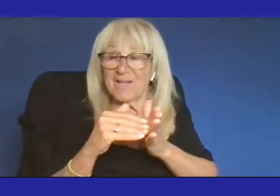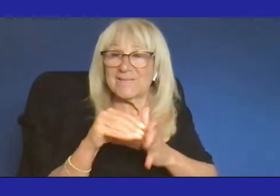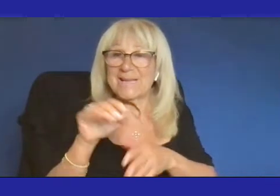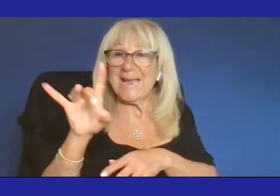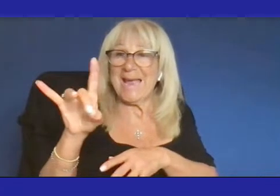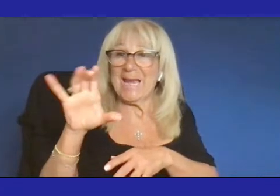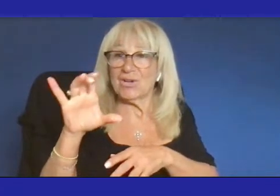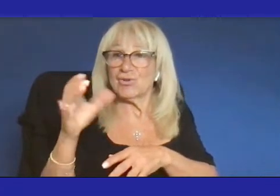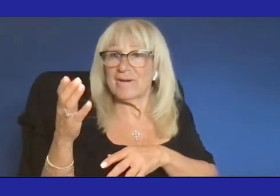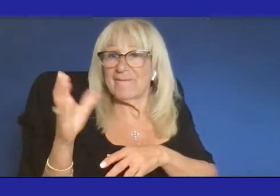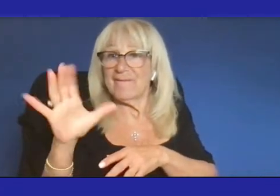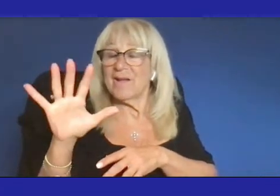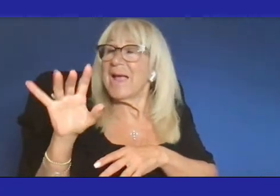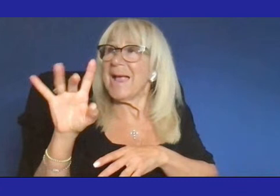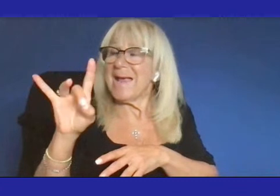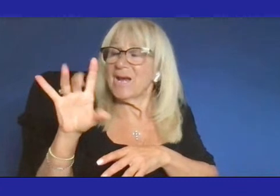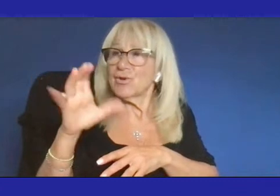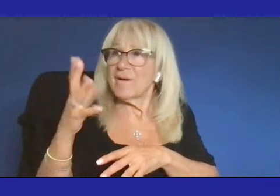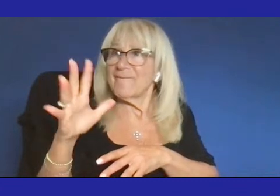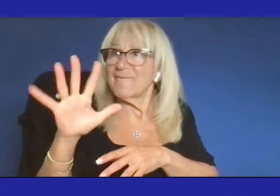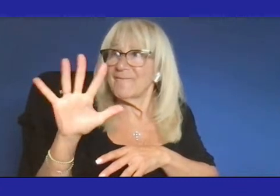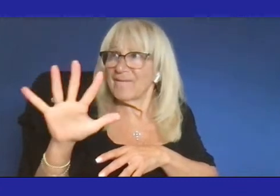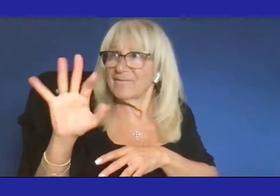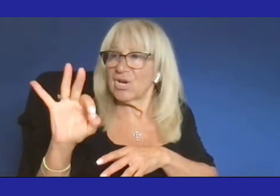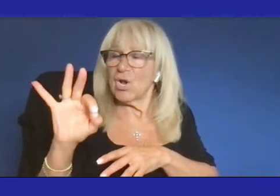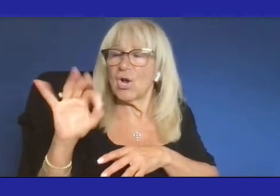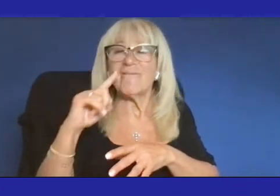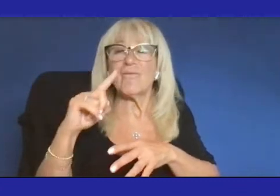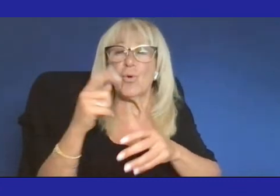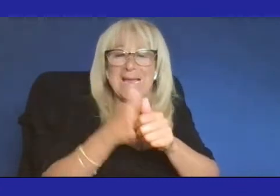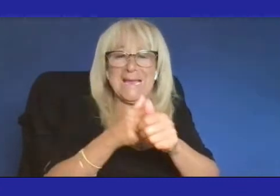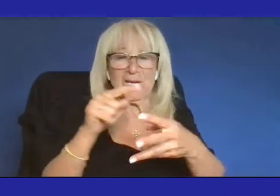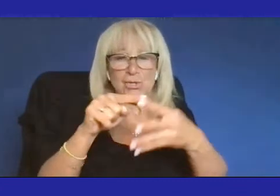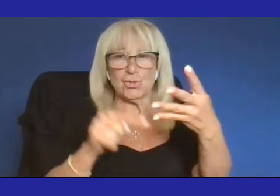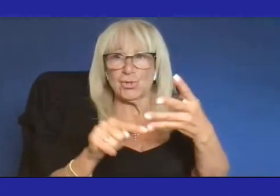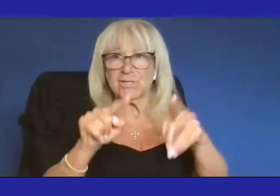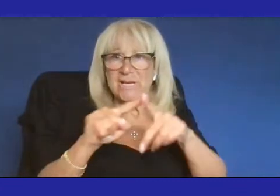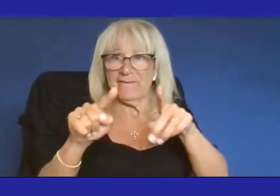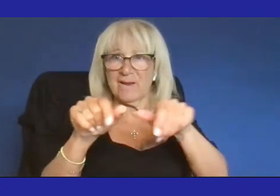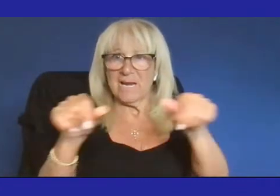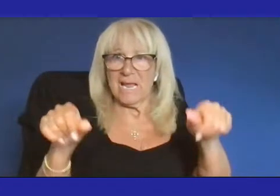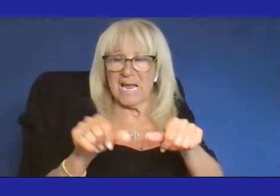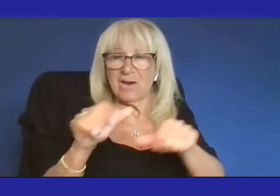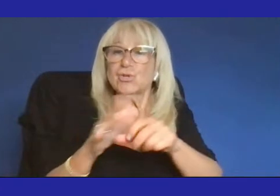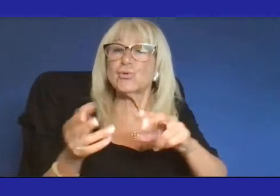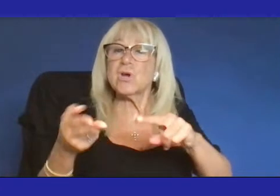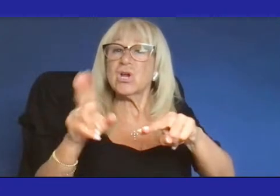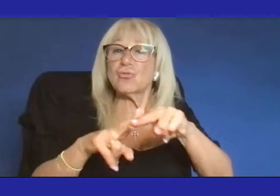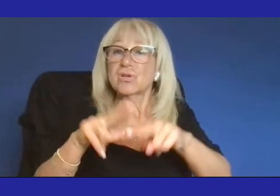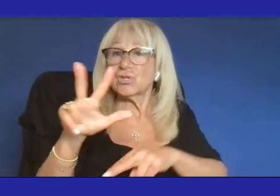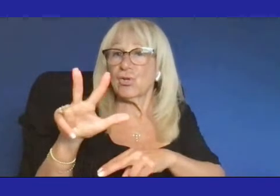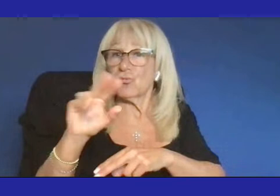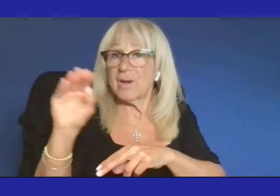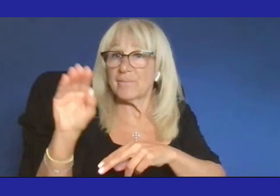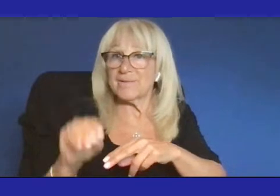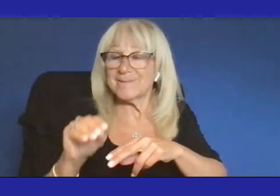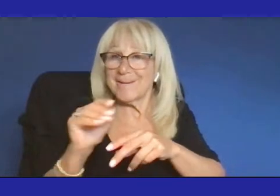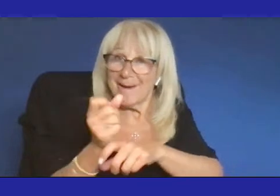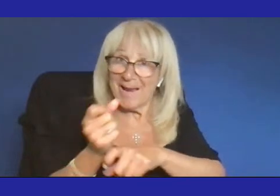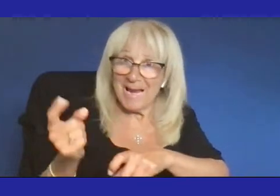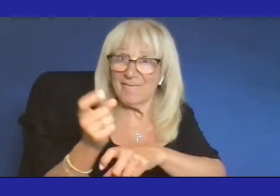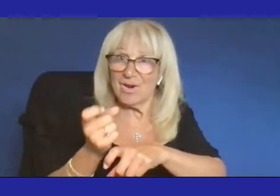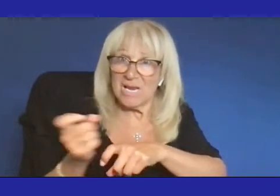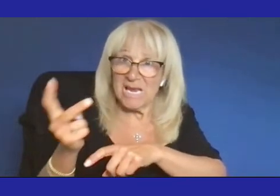$47,859 for the 4 spaces, to increase by 3% per year for a total over the 5-year